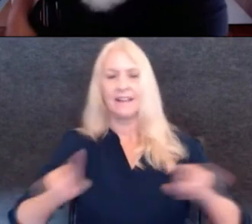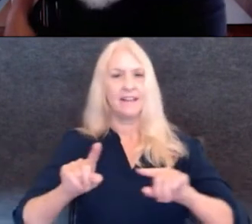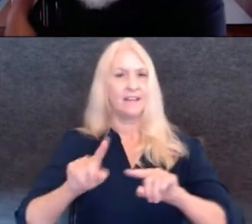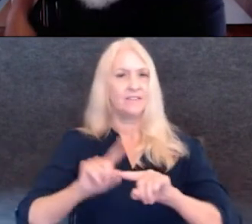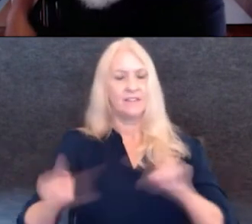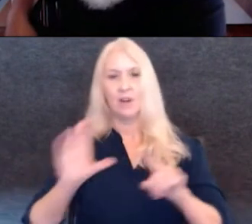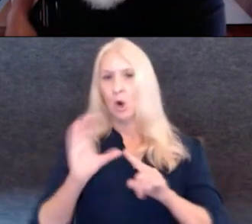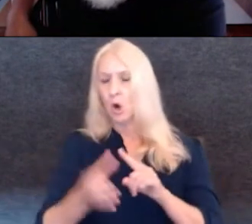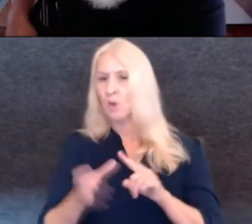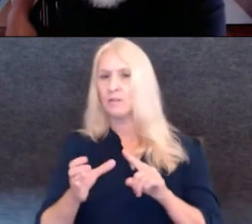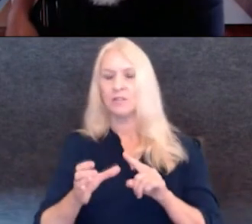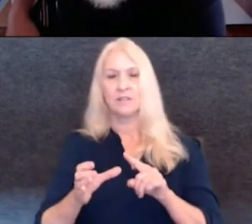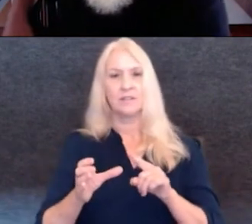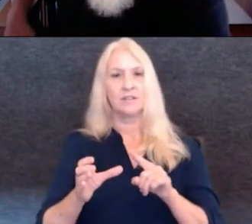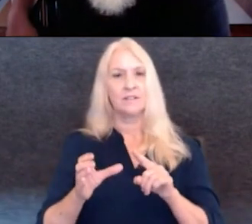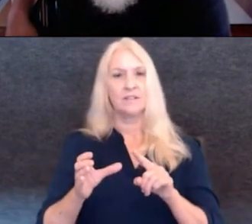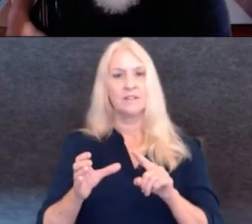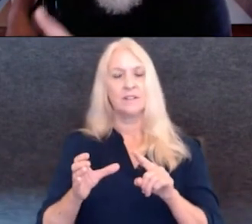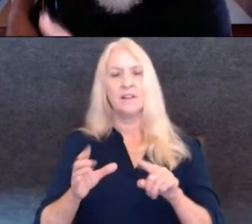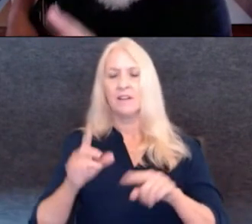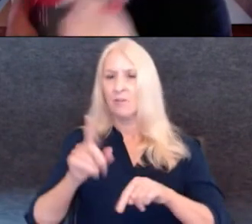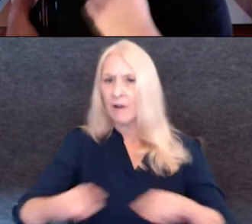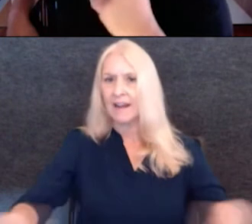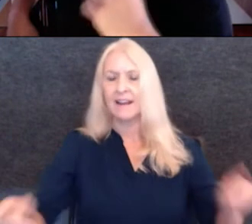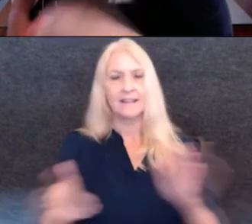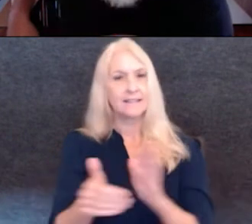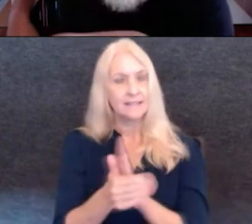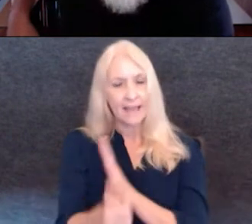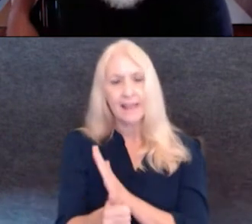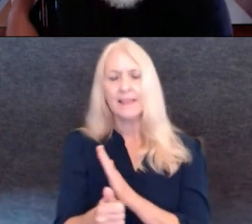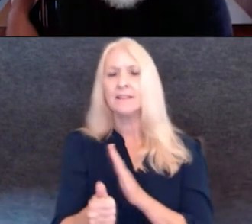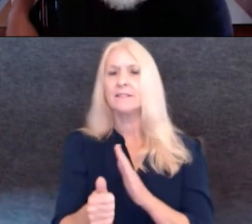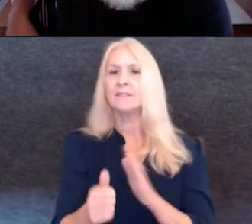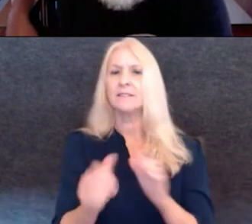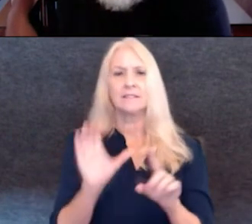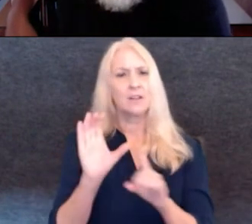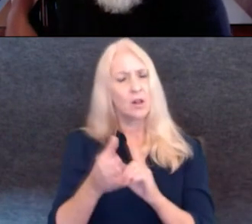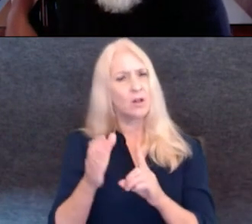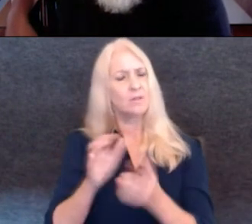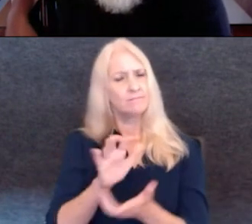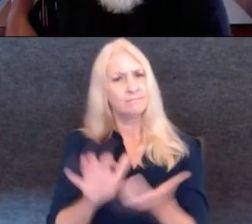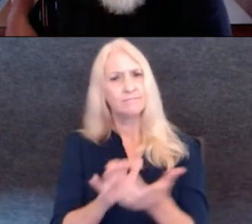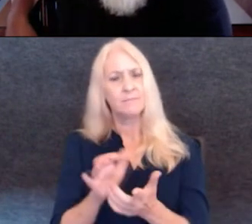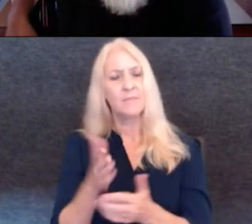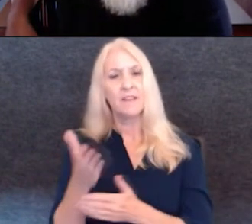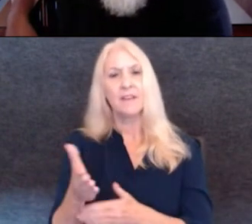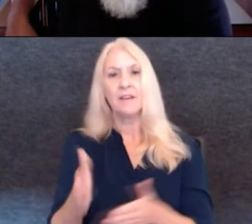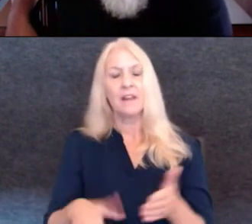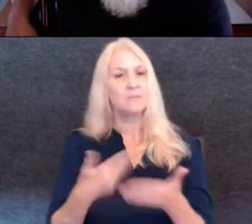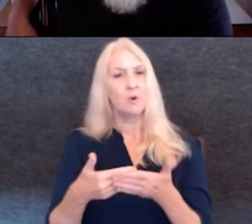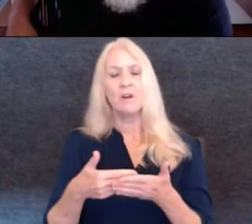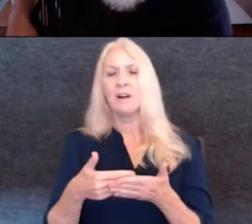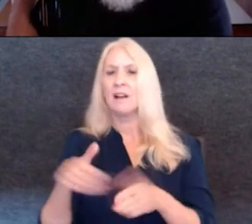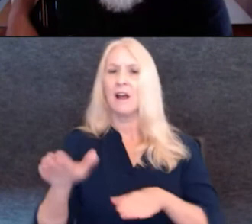culture full of skills, it's a culture that, and I was born and my everyday was walking around